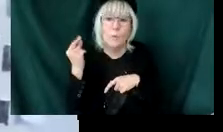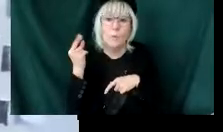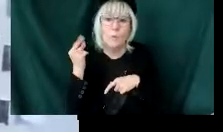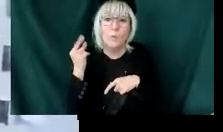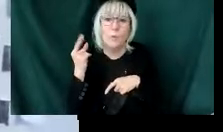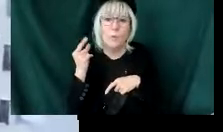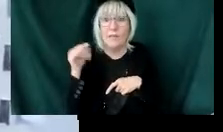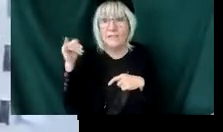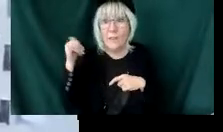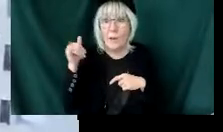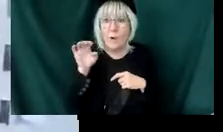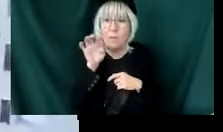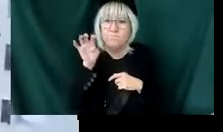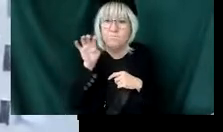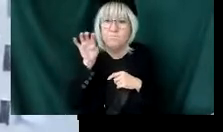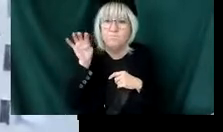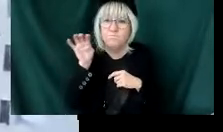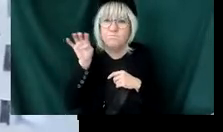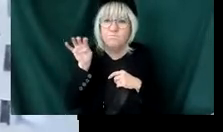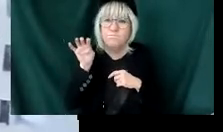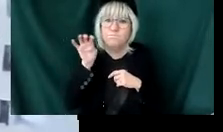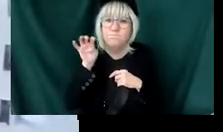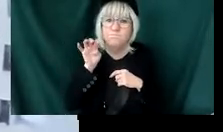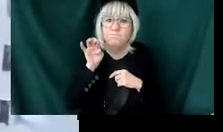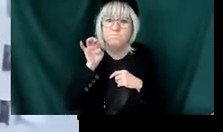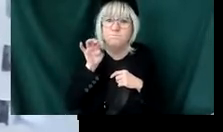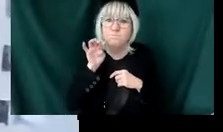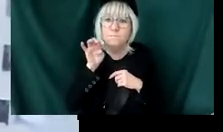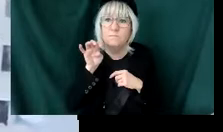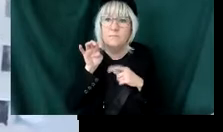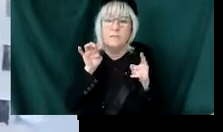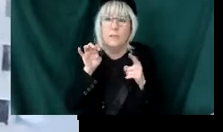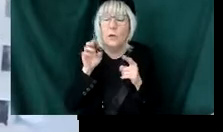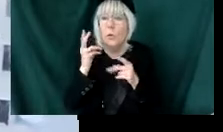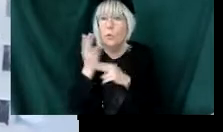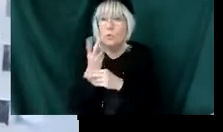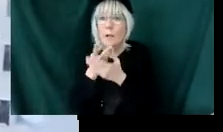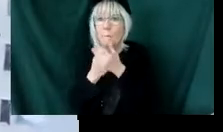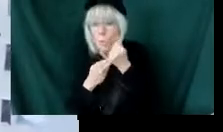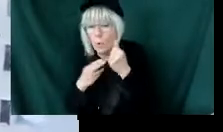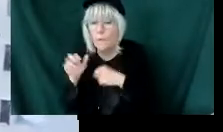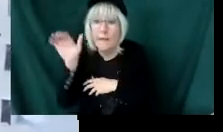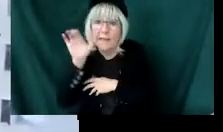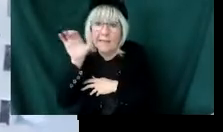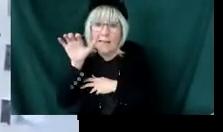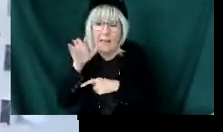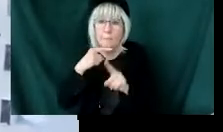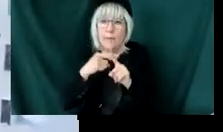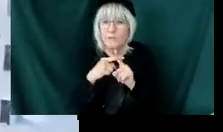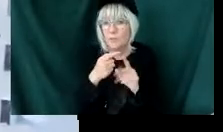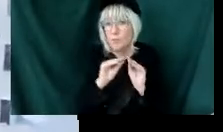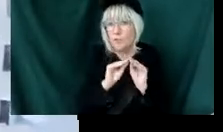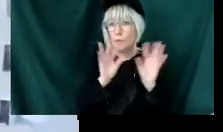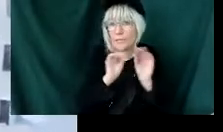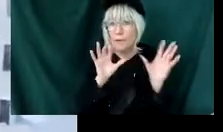knit in yellow. And we're gonna combine both the knitting and the transparent glazing.